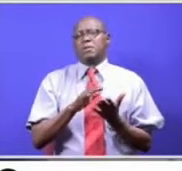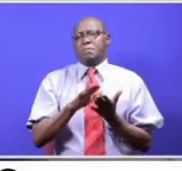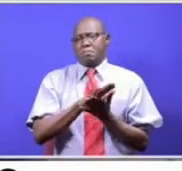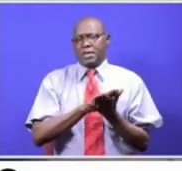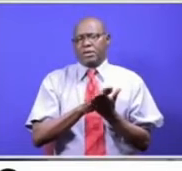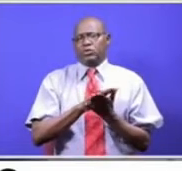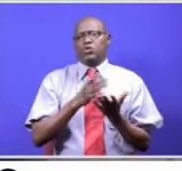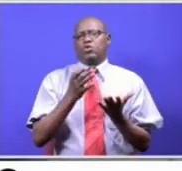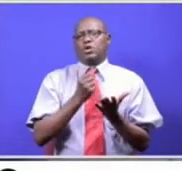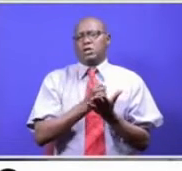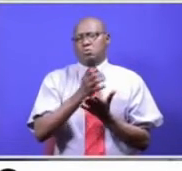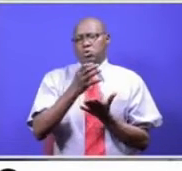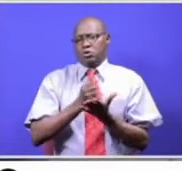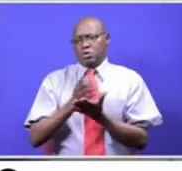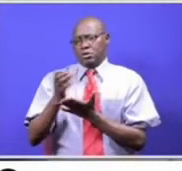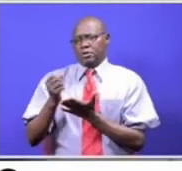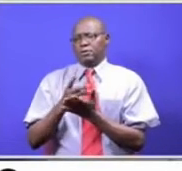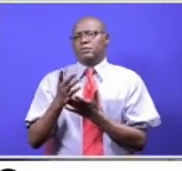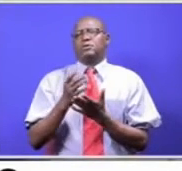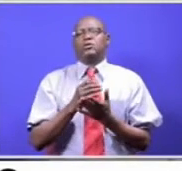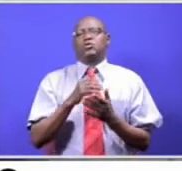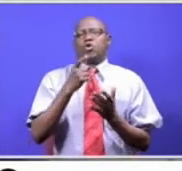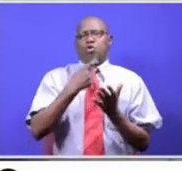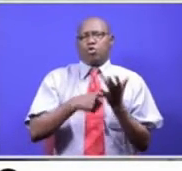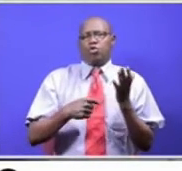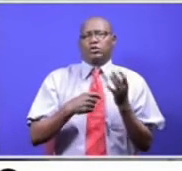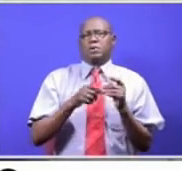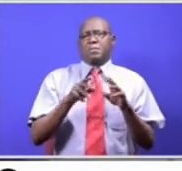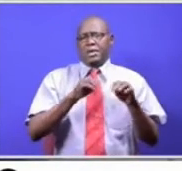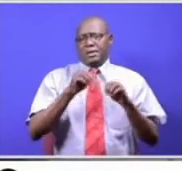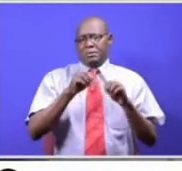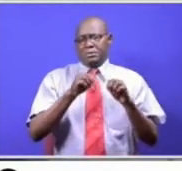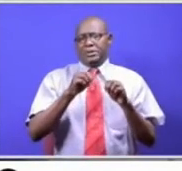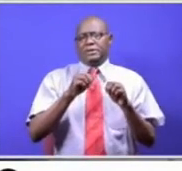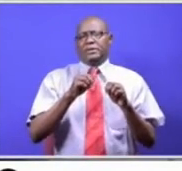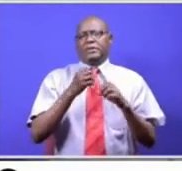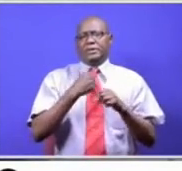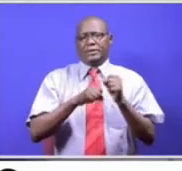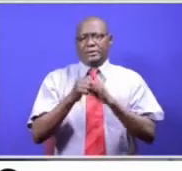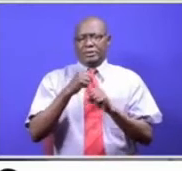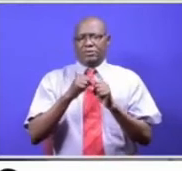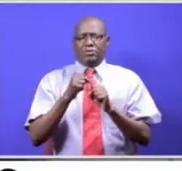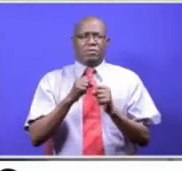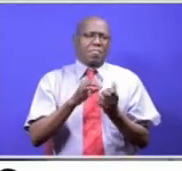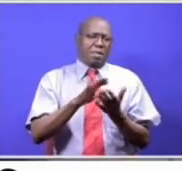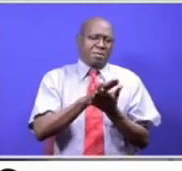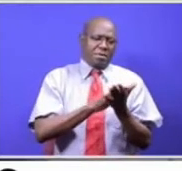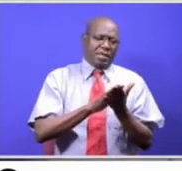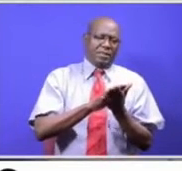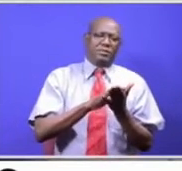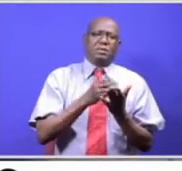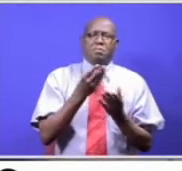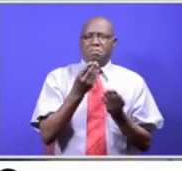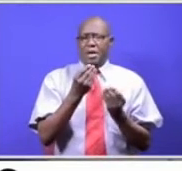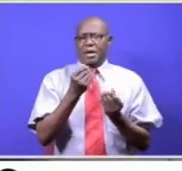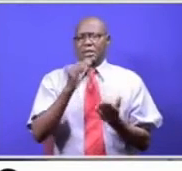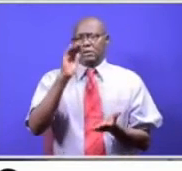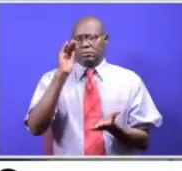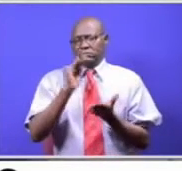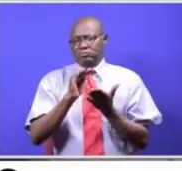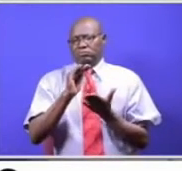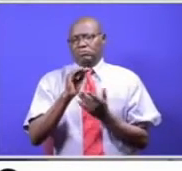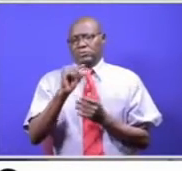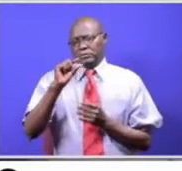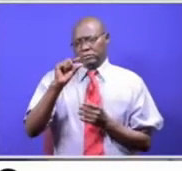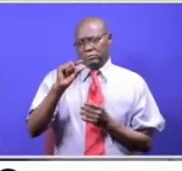continued deployment of strategic cost management initiatives. Basic revenue registered a slight decline from